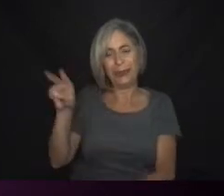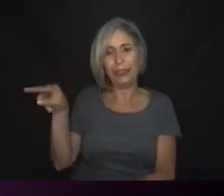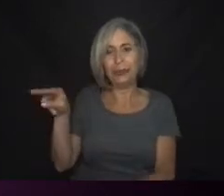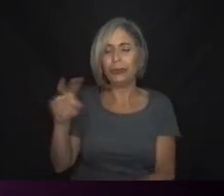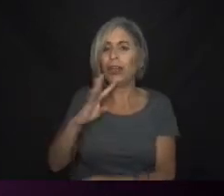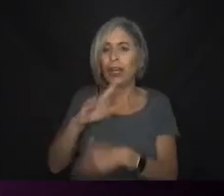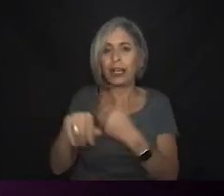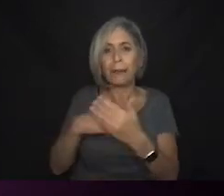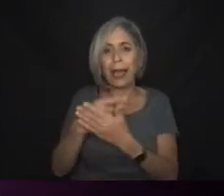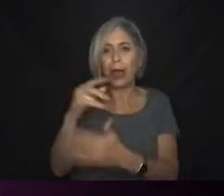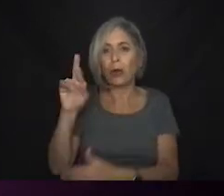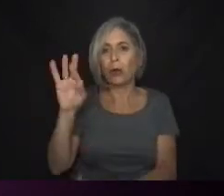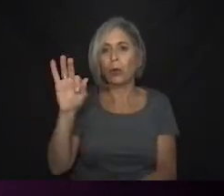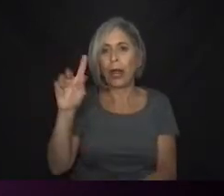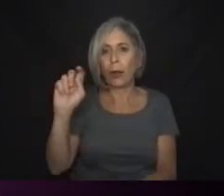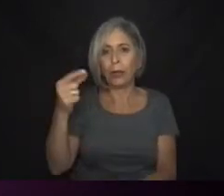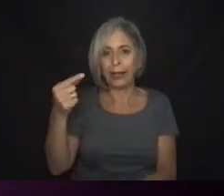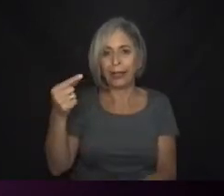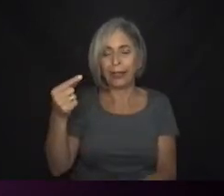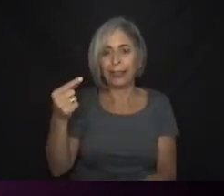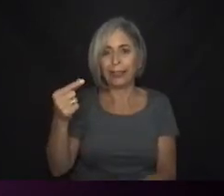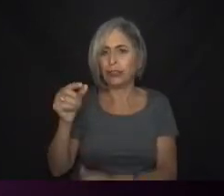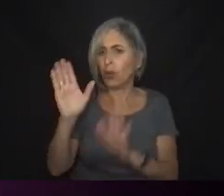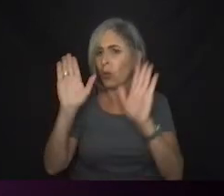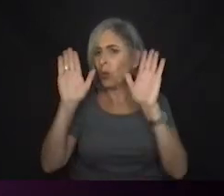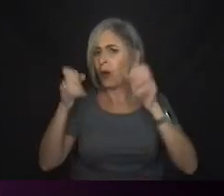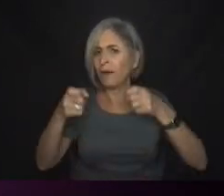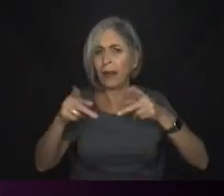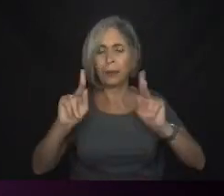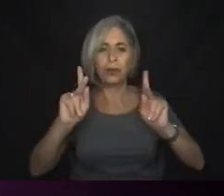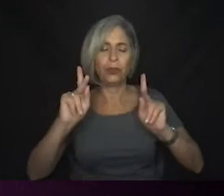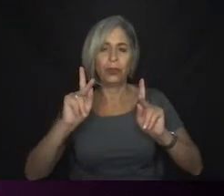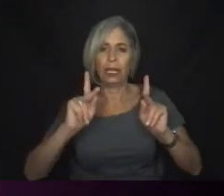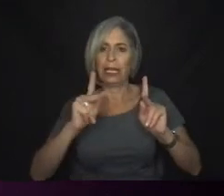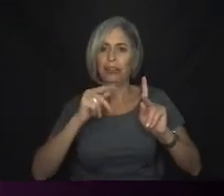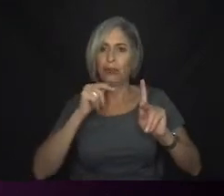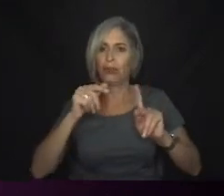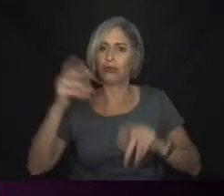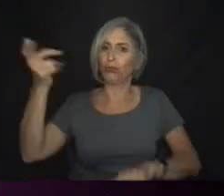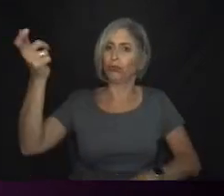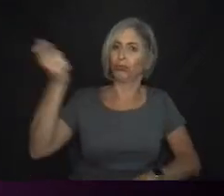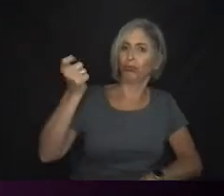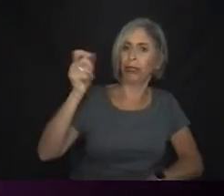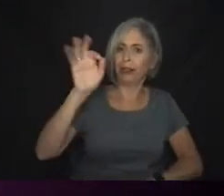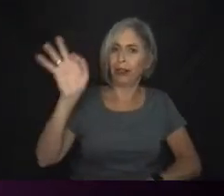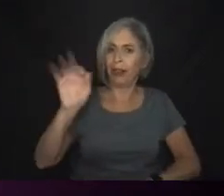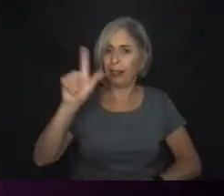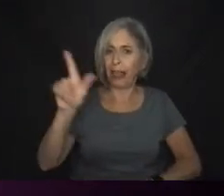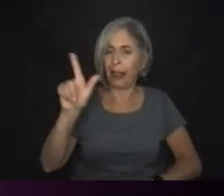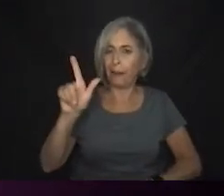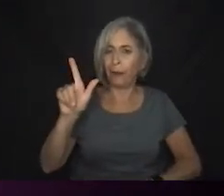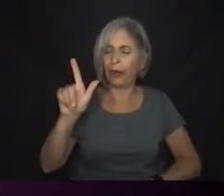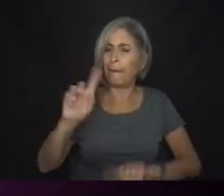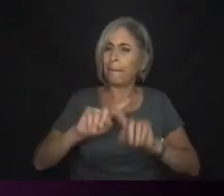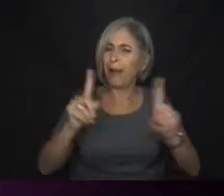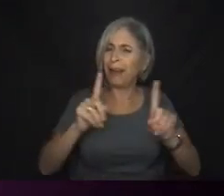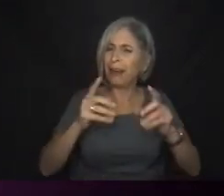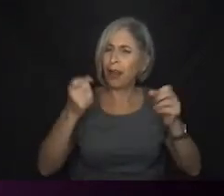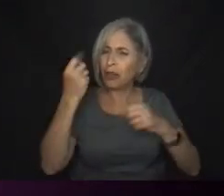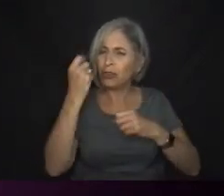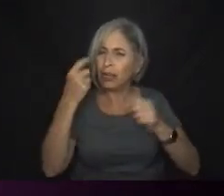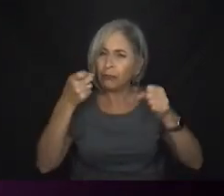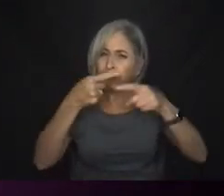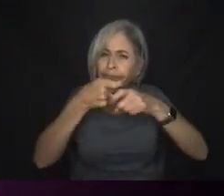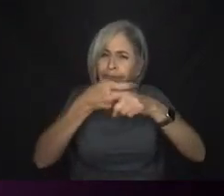these things like routing, we have a great opportunity to not just pick a library and go with it, but maybe to understand a bit more the complexities that these